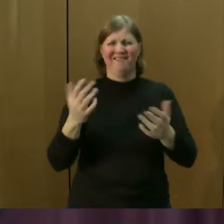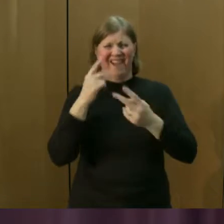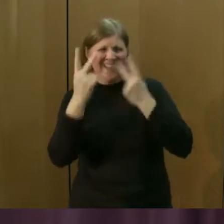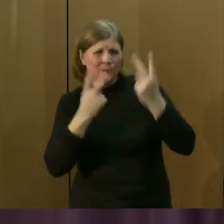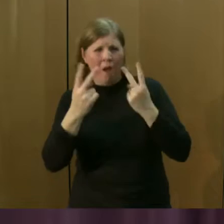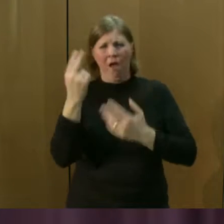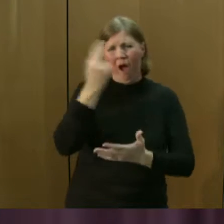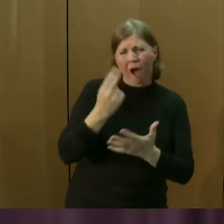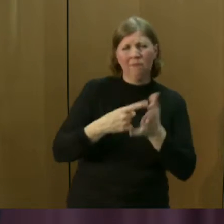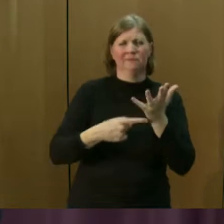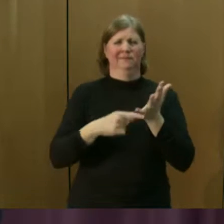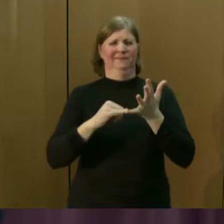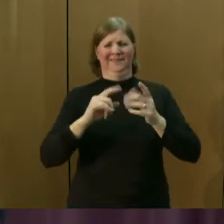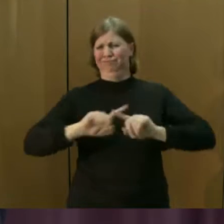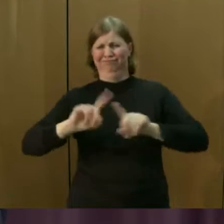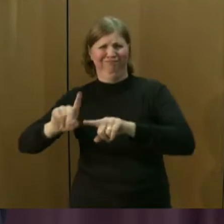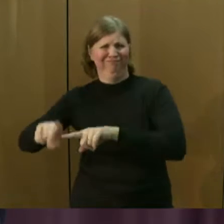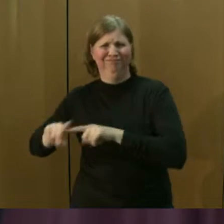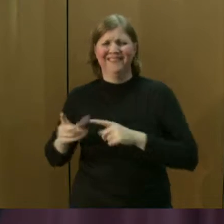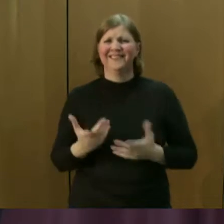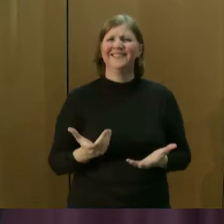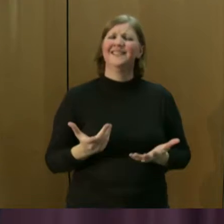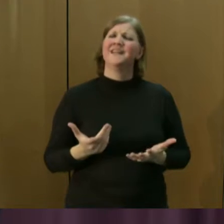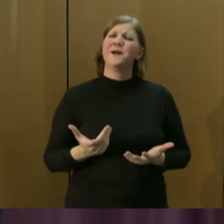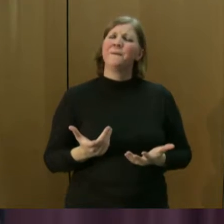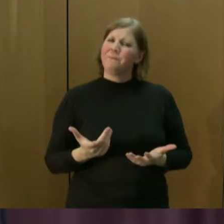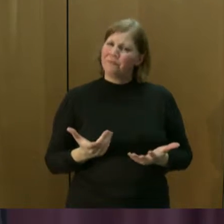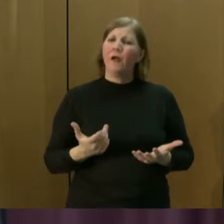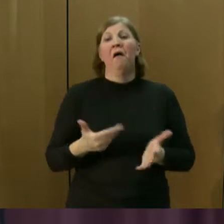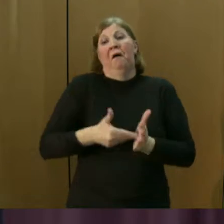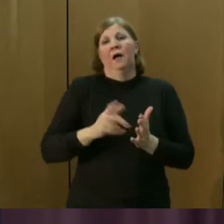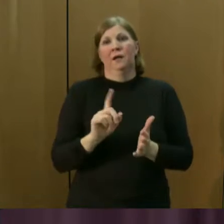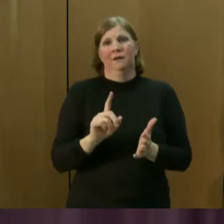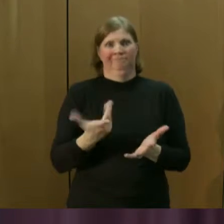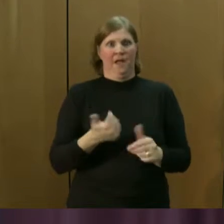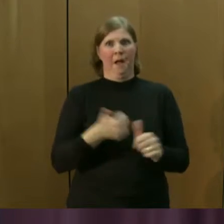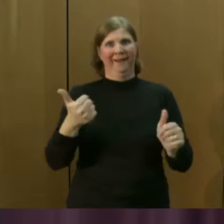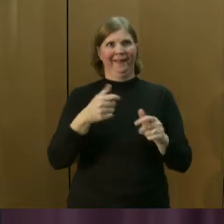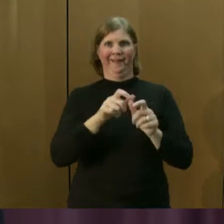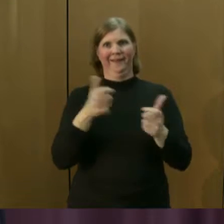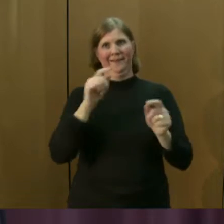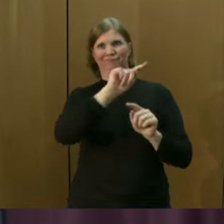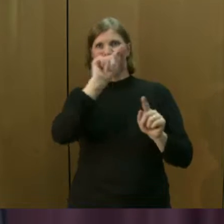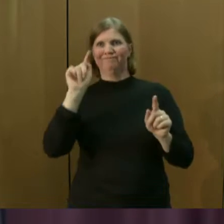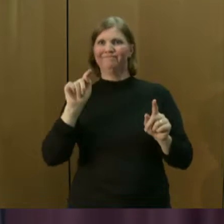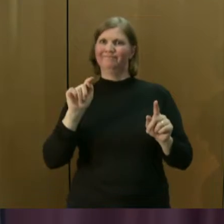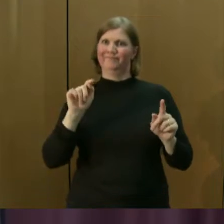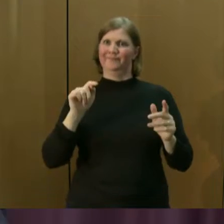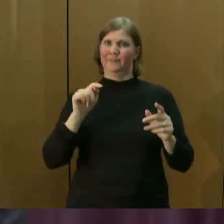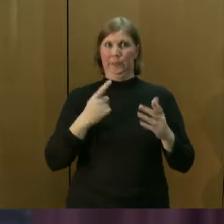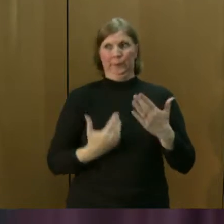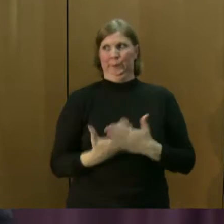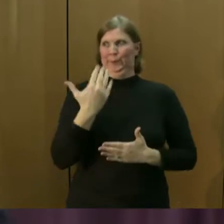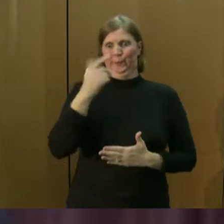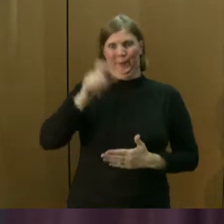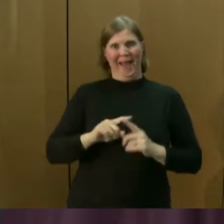forms. It also has companies at all stages of their career, so some amateur student companies, some companies